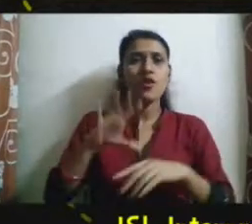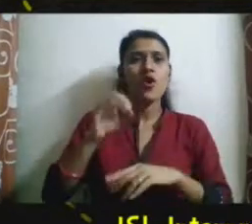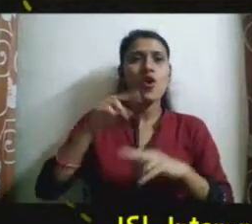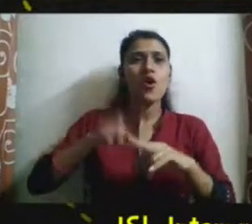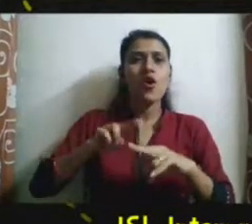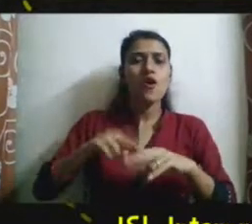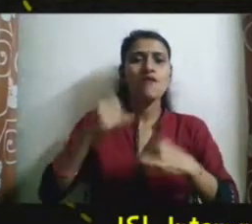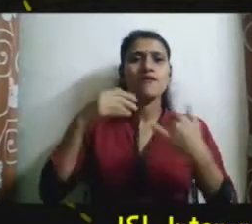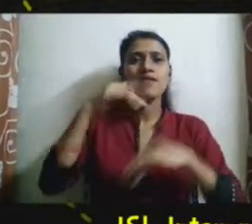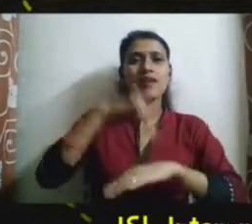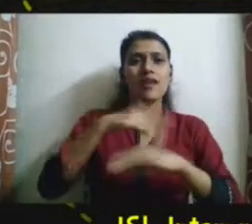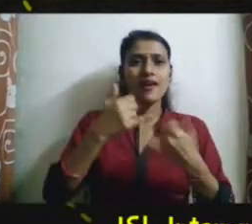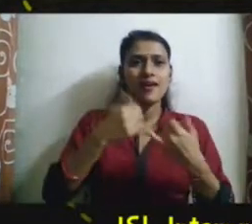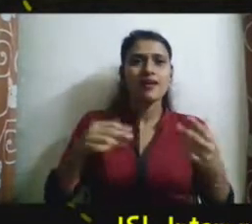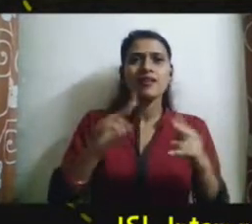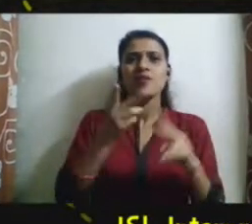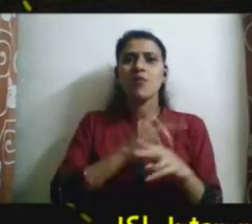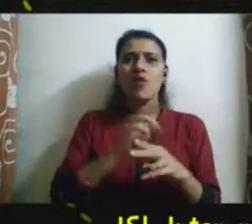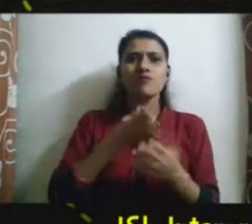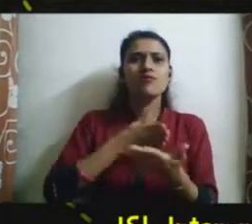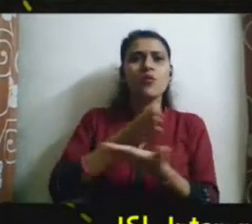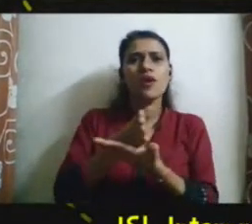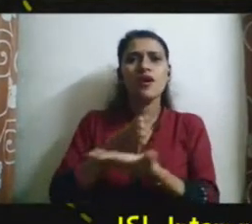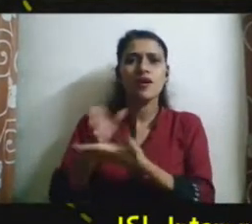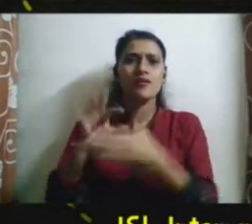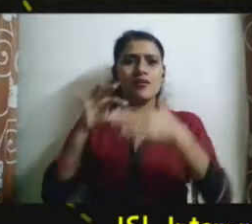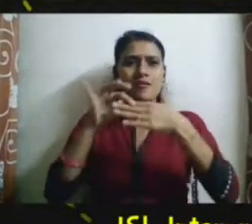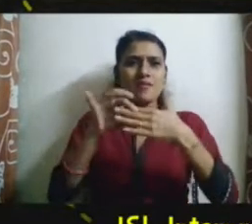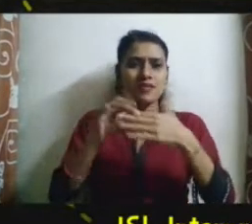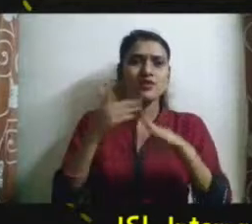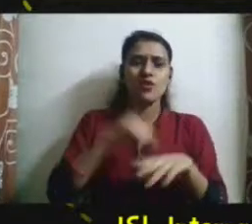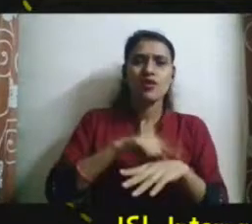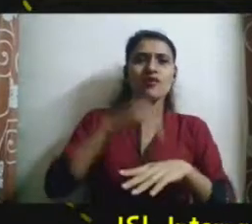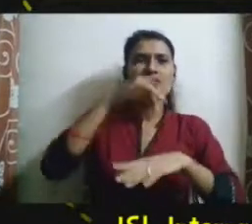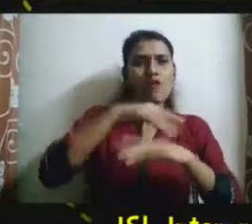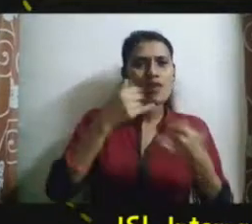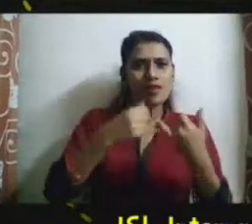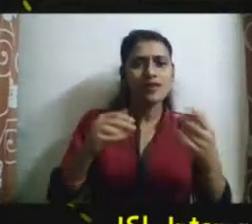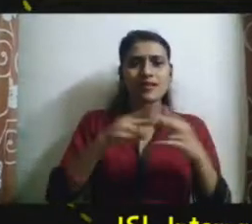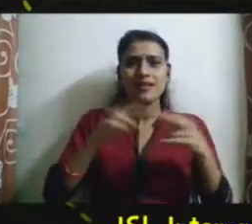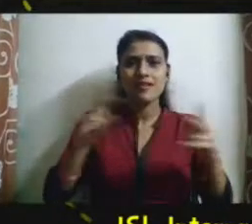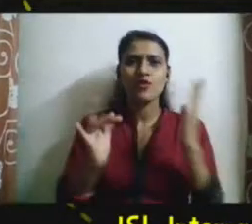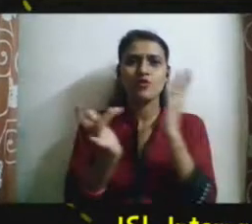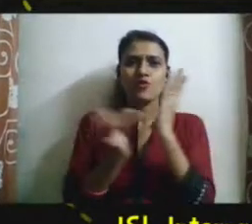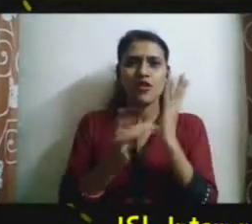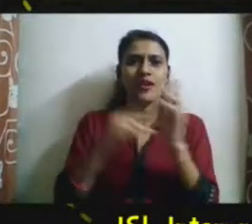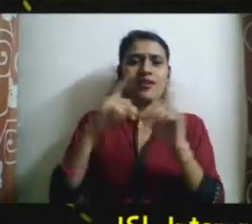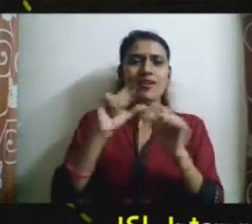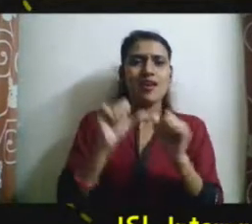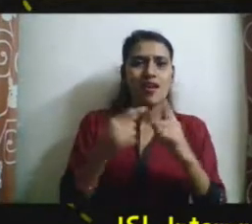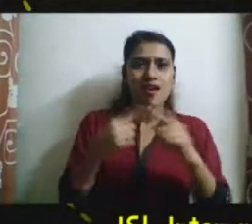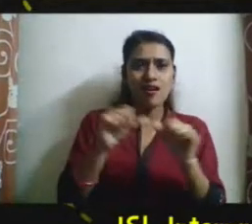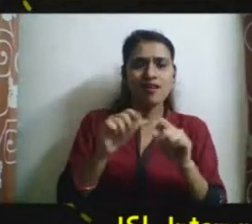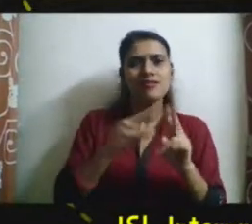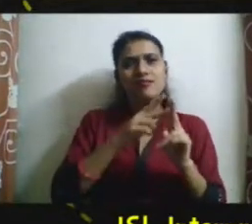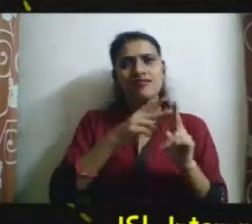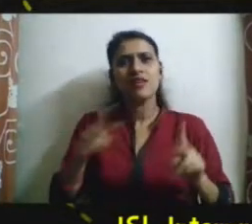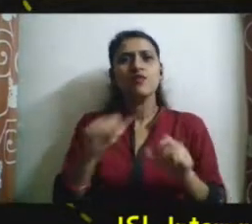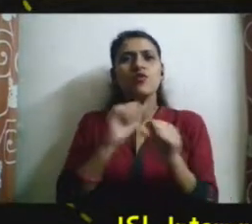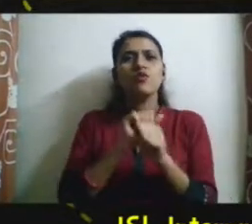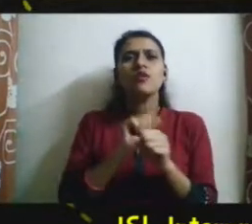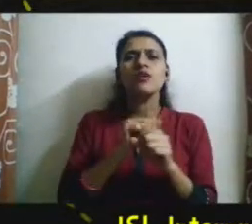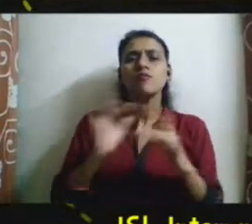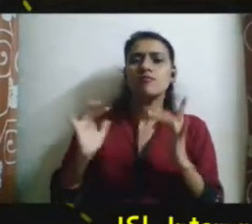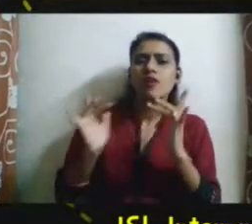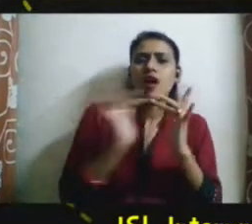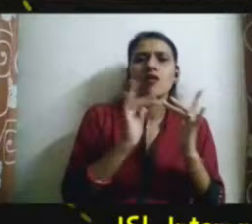other. The online is not a monolith, the offline is not a monolith, and no matter what technology, data, that's all very well, but in the end, it is about how we